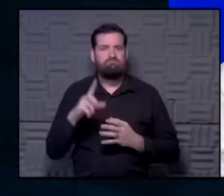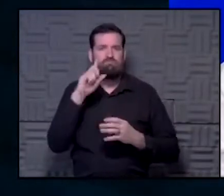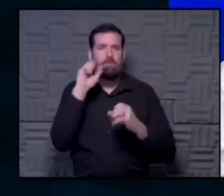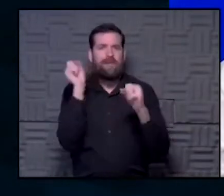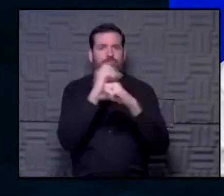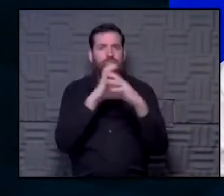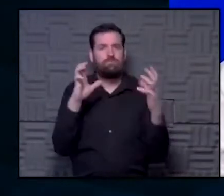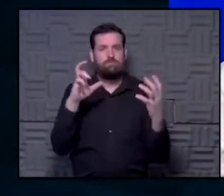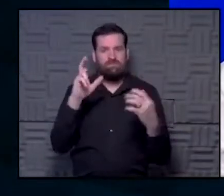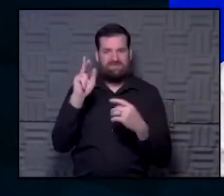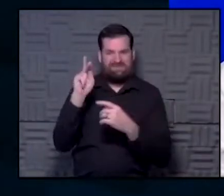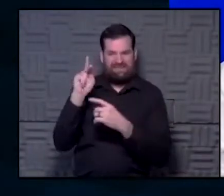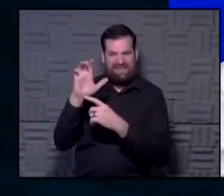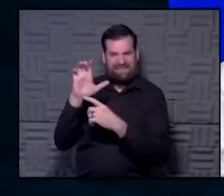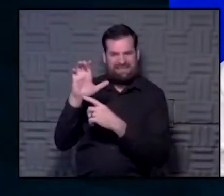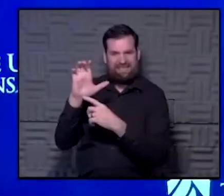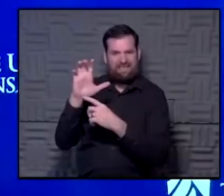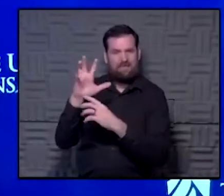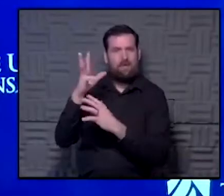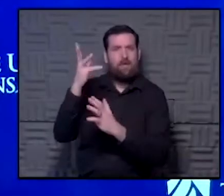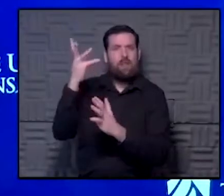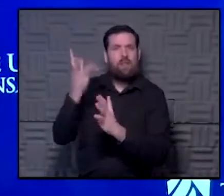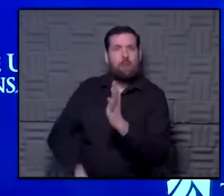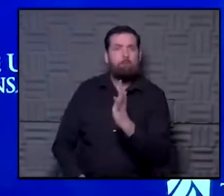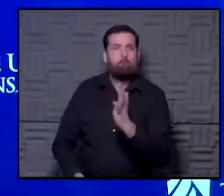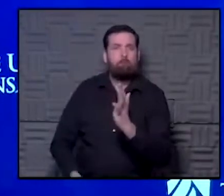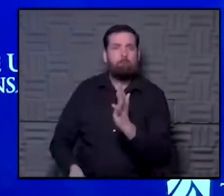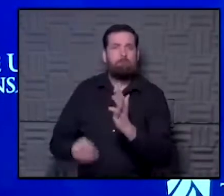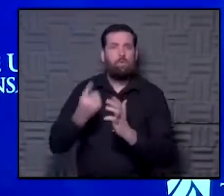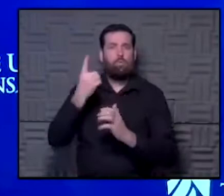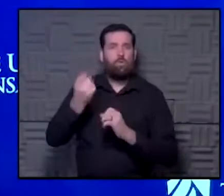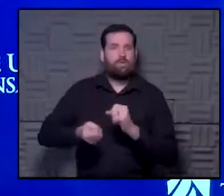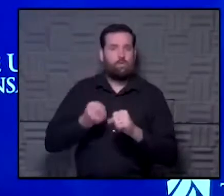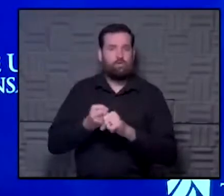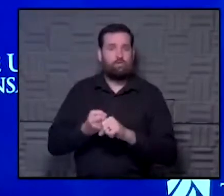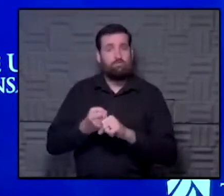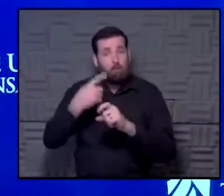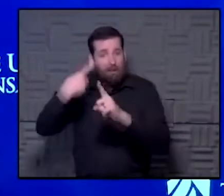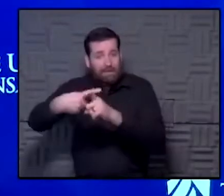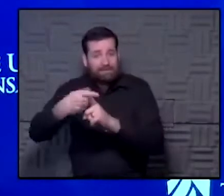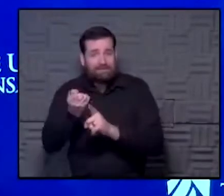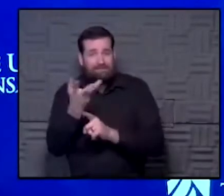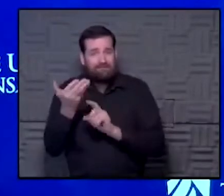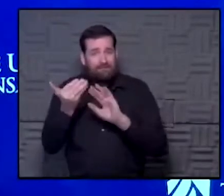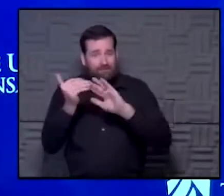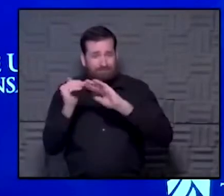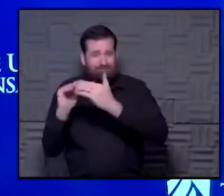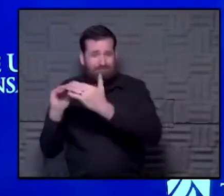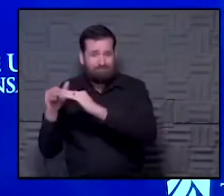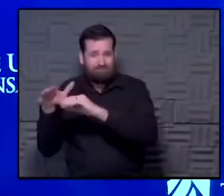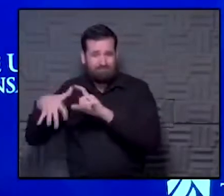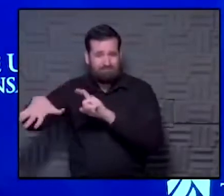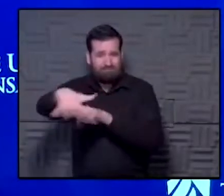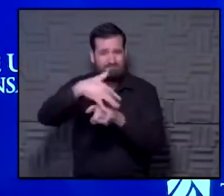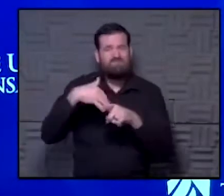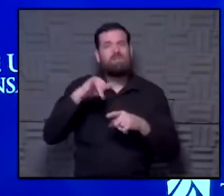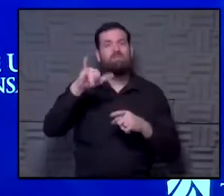city just disappearing in 1 year's time, plus a few suburbs. That's what's happened.